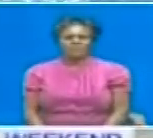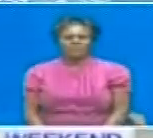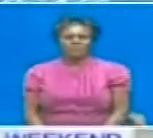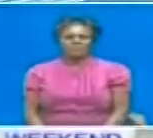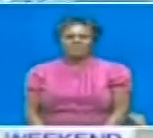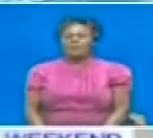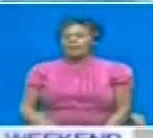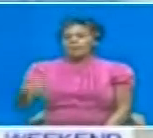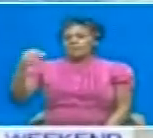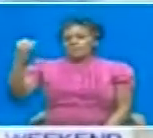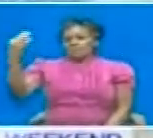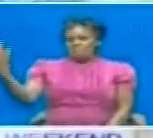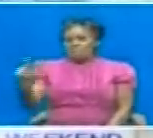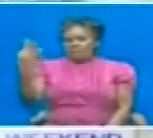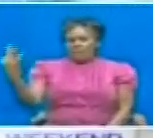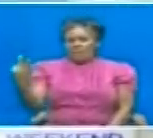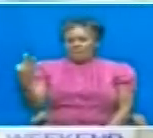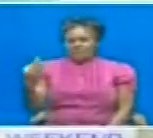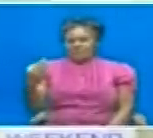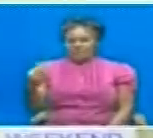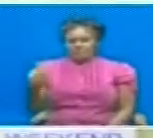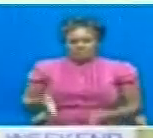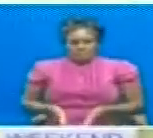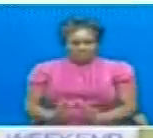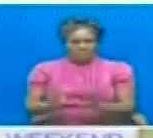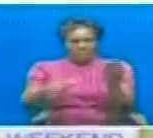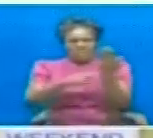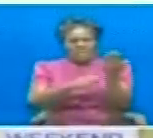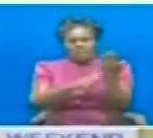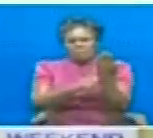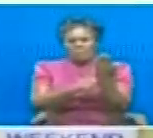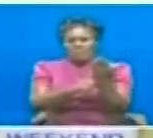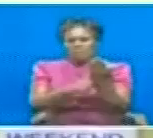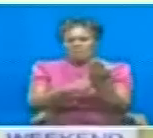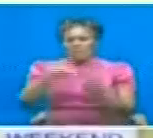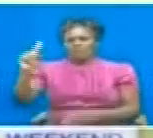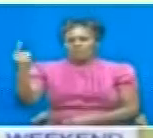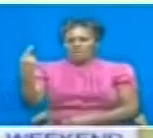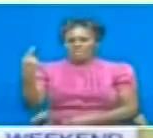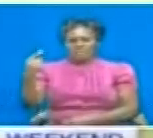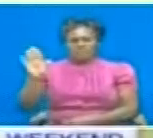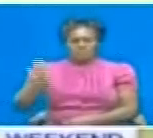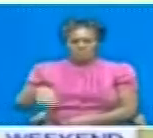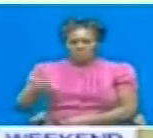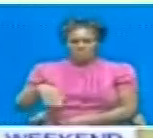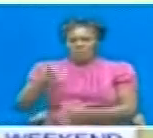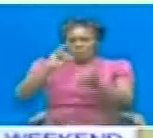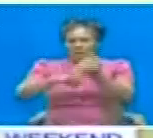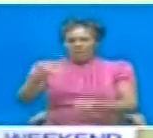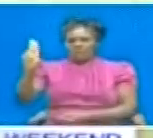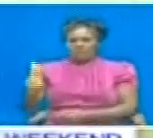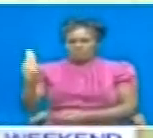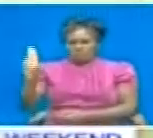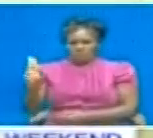And come March, Margaret Kenyatta was born. Nikamuita majina ya awe bibi ya president, sababu sister